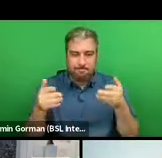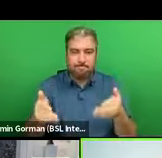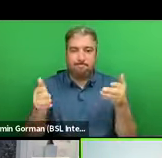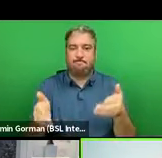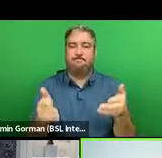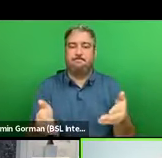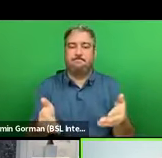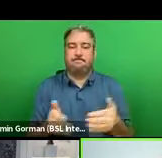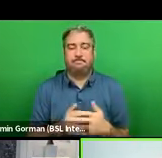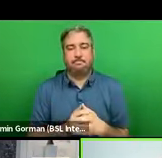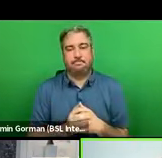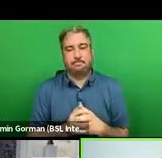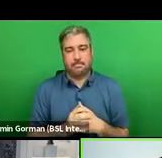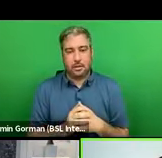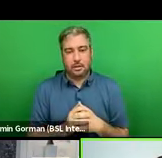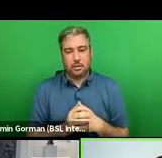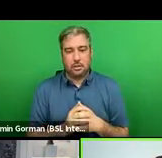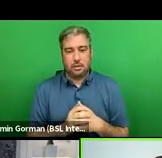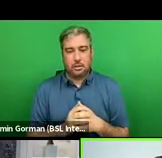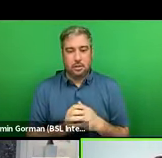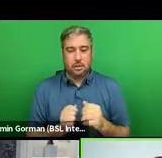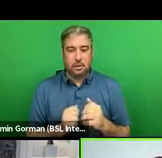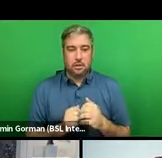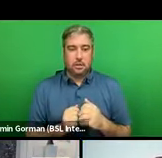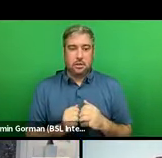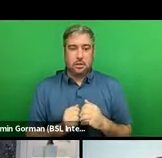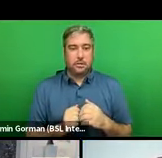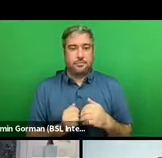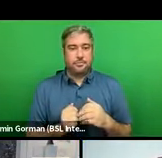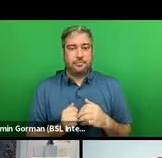Thank you, Tom. Simona, is there anything you'd like to